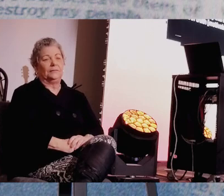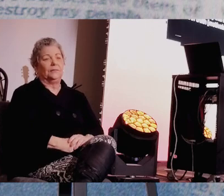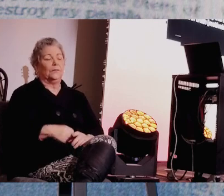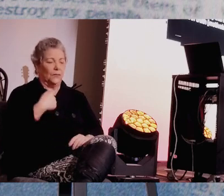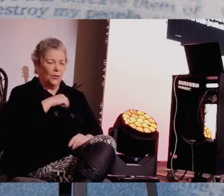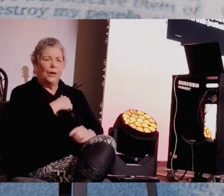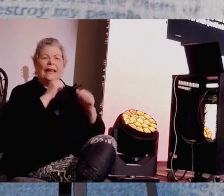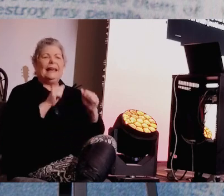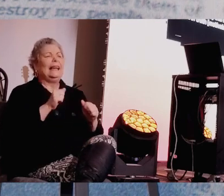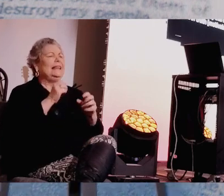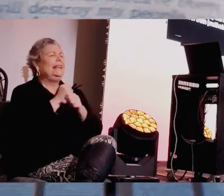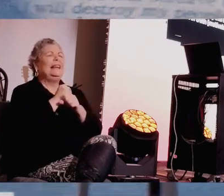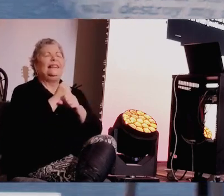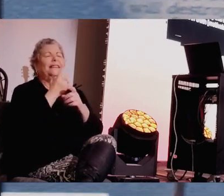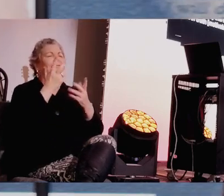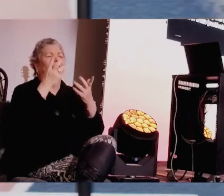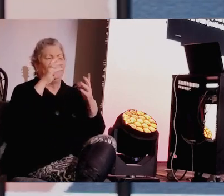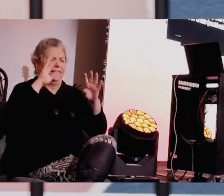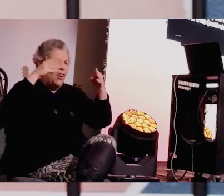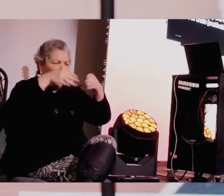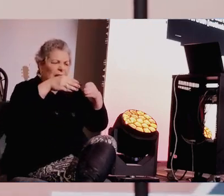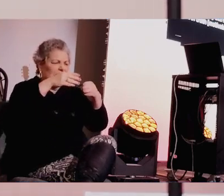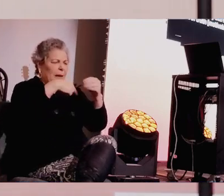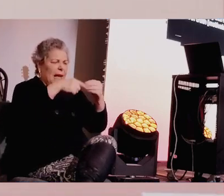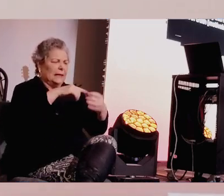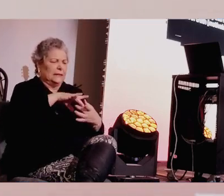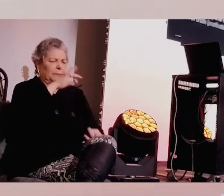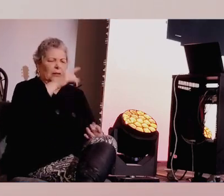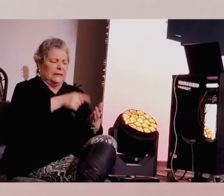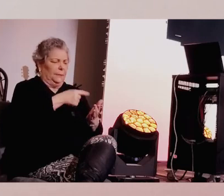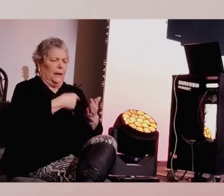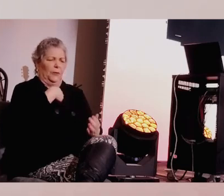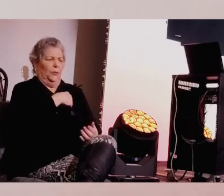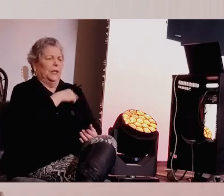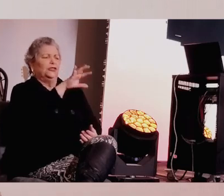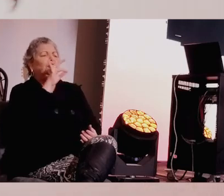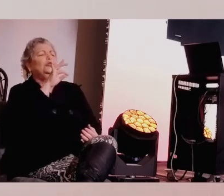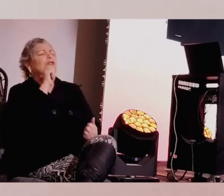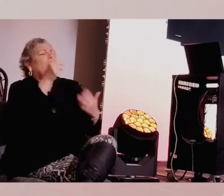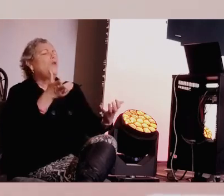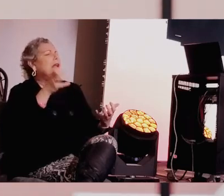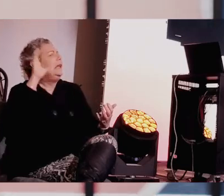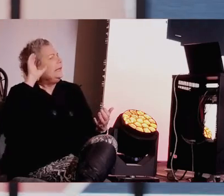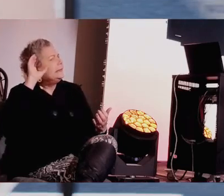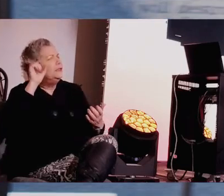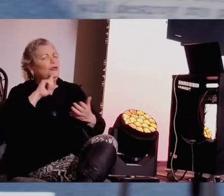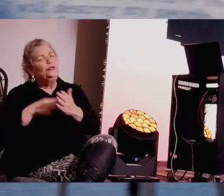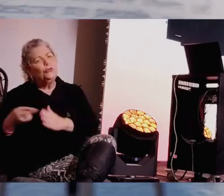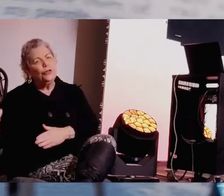We can get so high in these areas of the spirit that sometimes we choose not to listen to the truth.